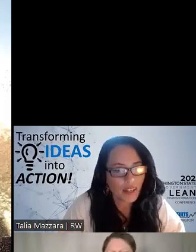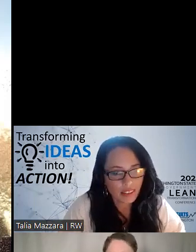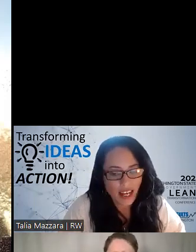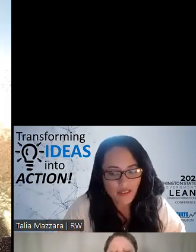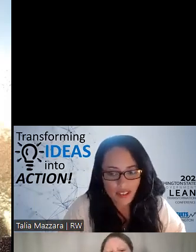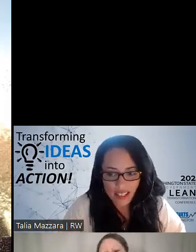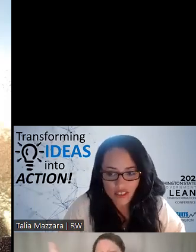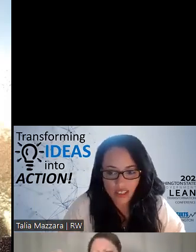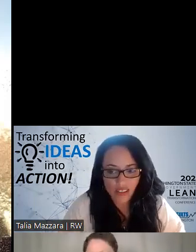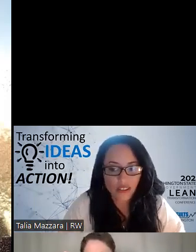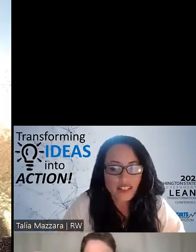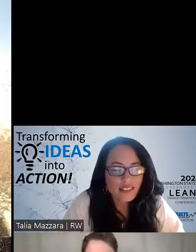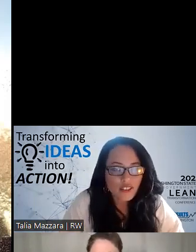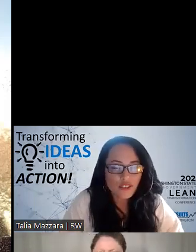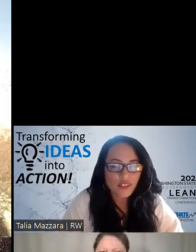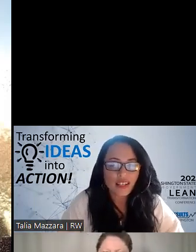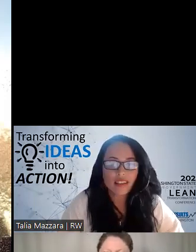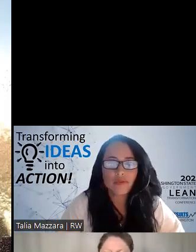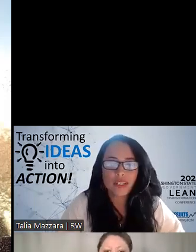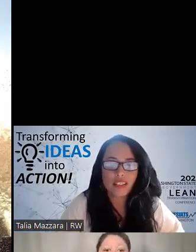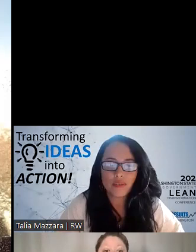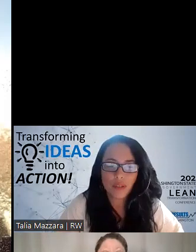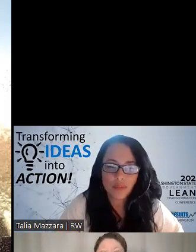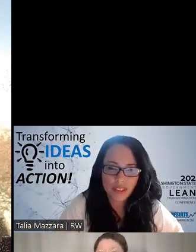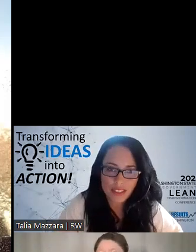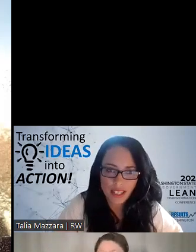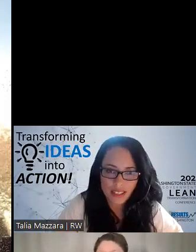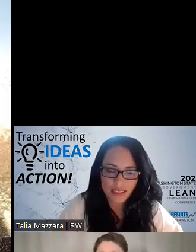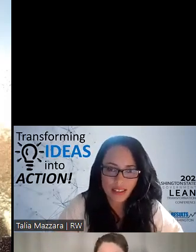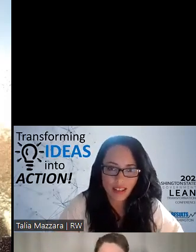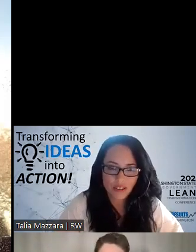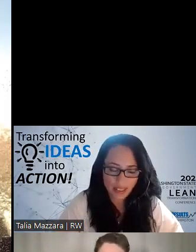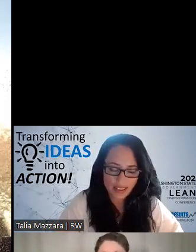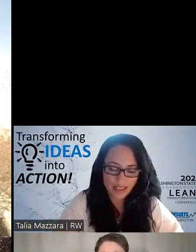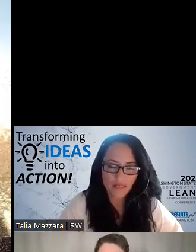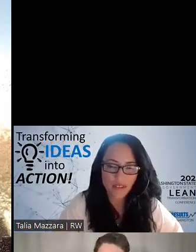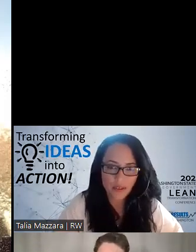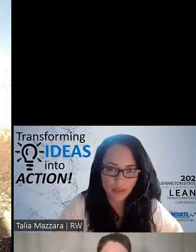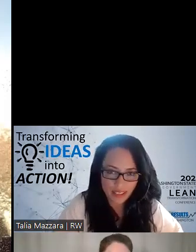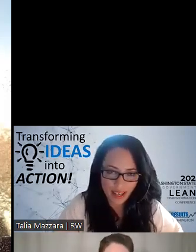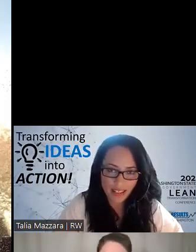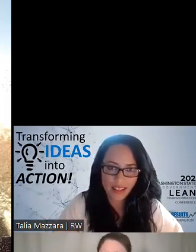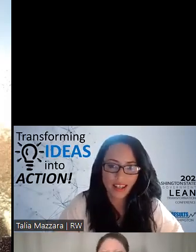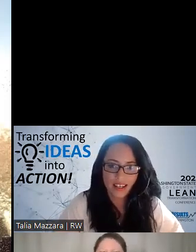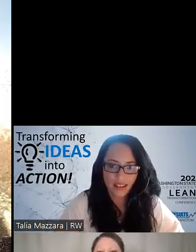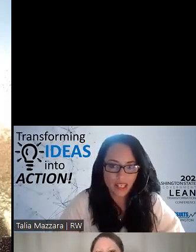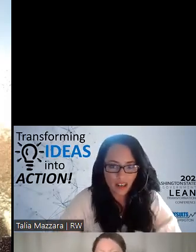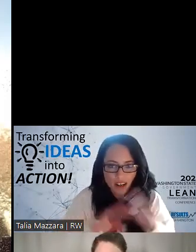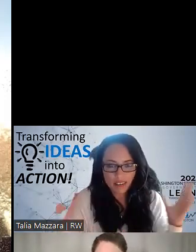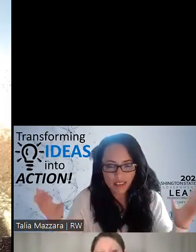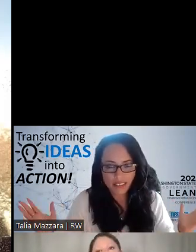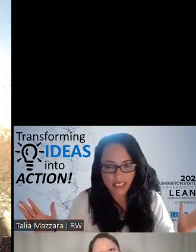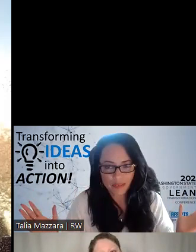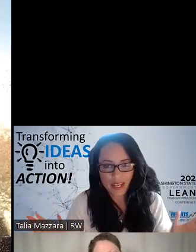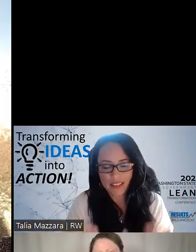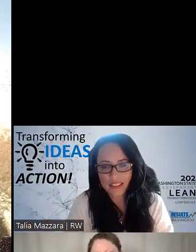then finally, after the session, there is a survey. We would appreciate it tremendously if you complete that. We are